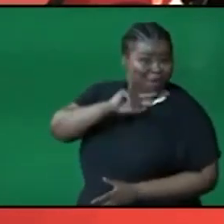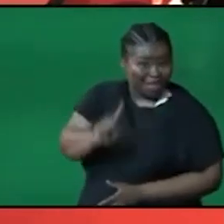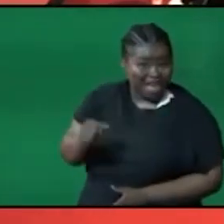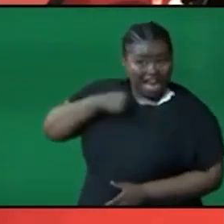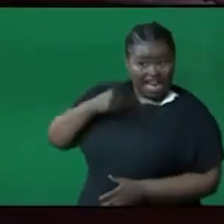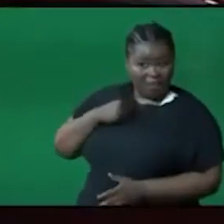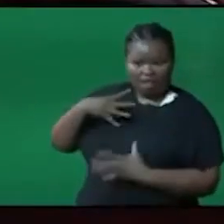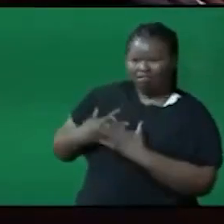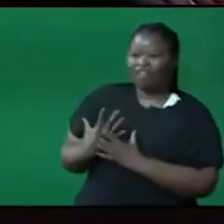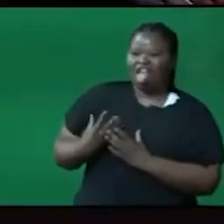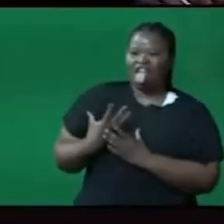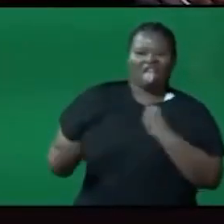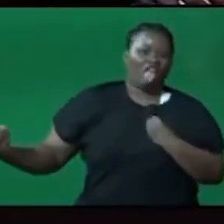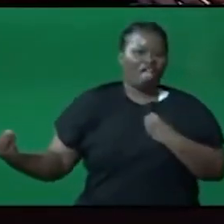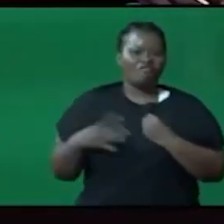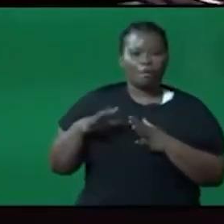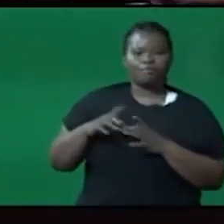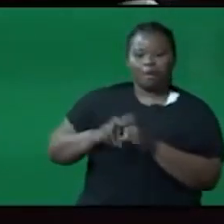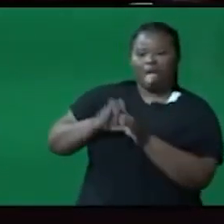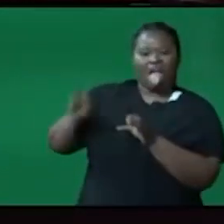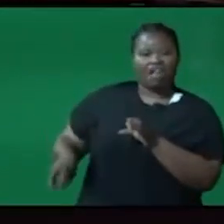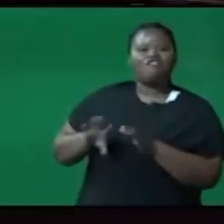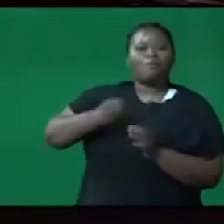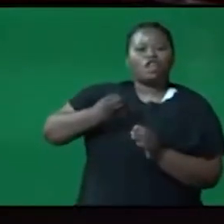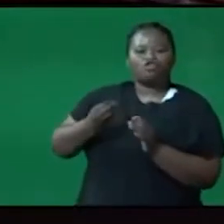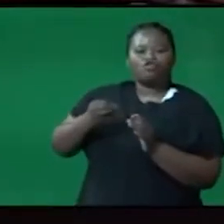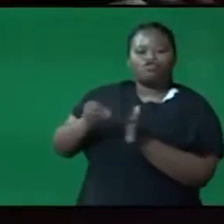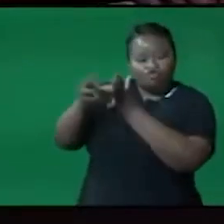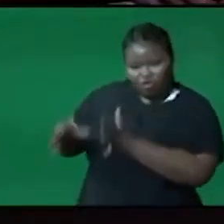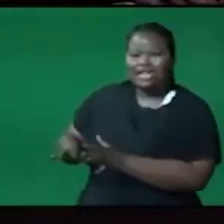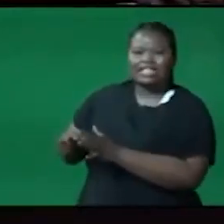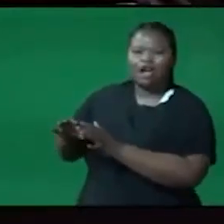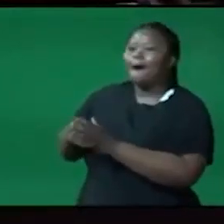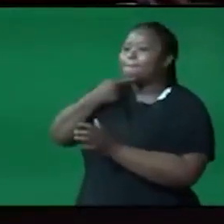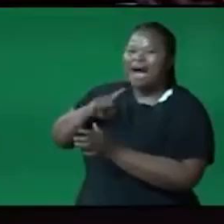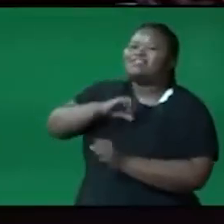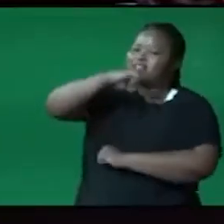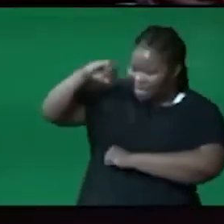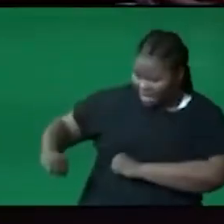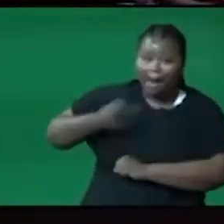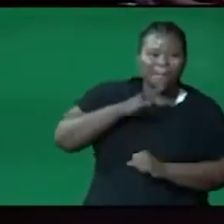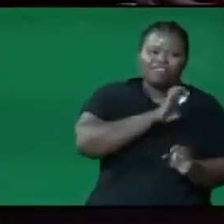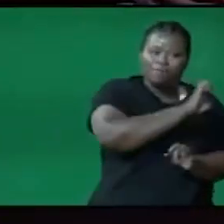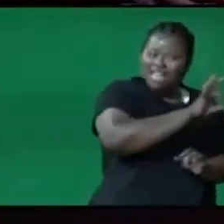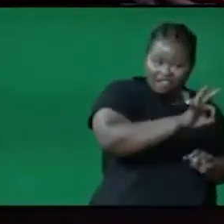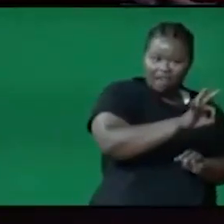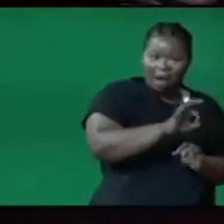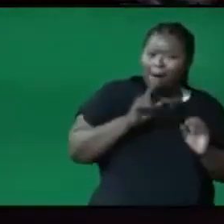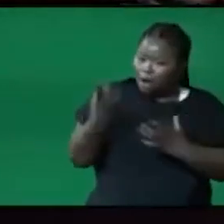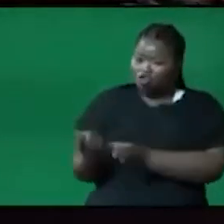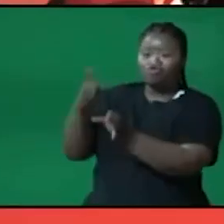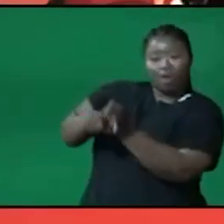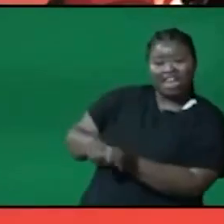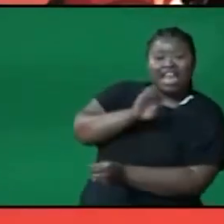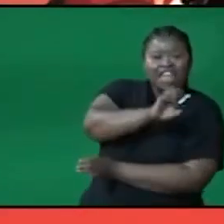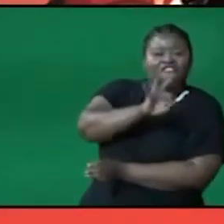going to be excluded from the student command. Yes, but you won't be excluded from the EFF. Agree, will have joined the